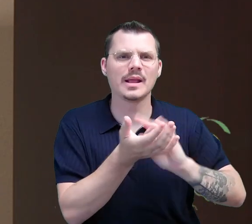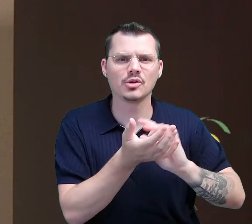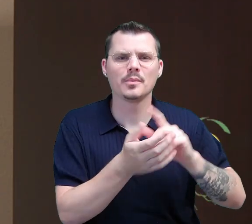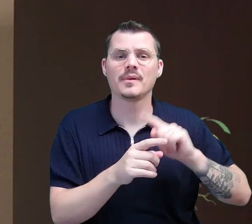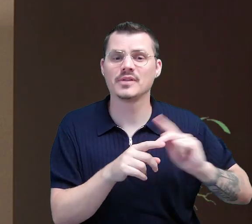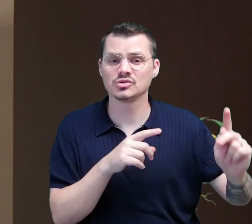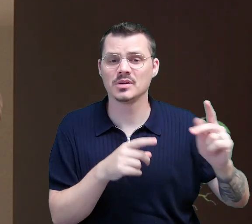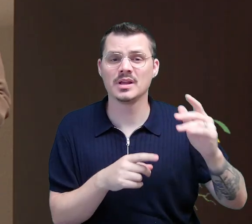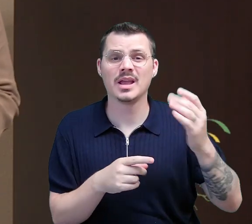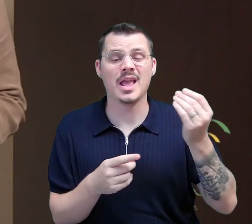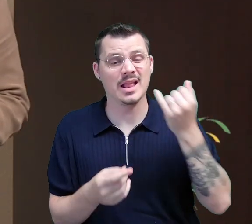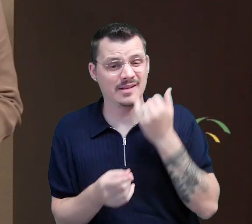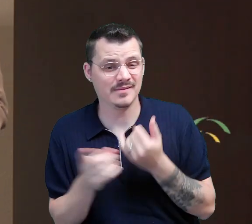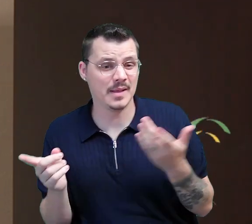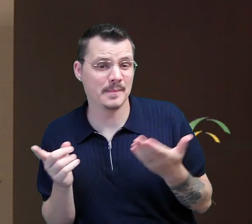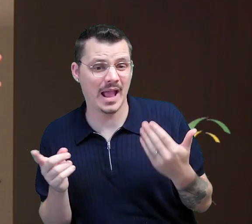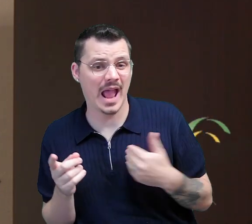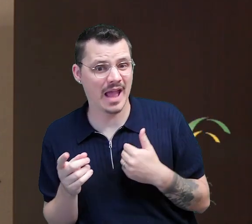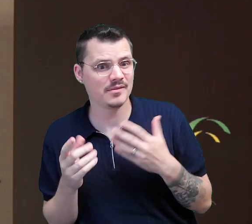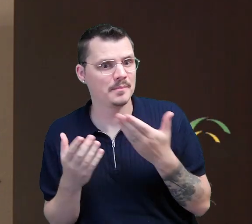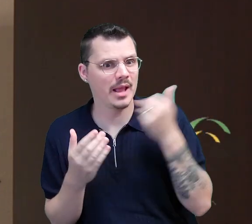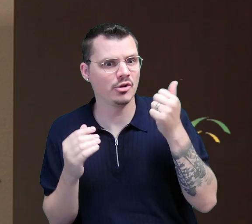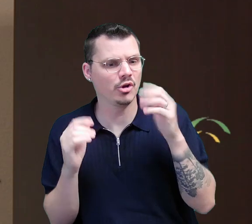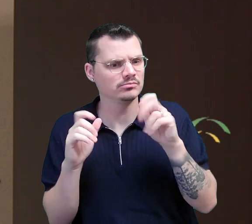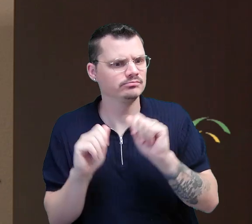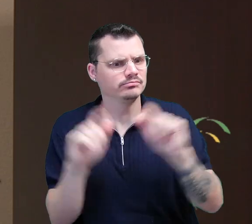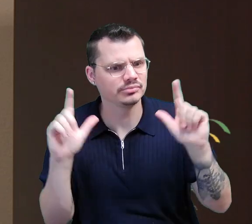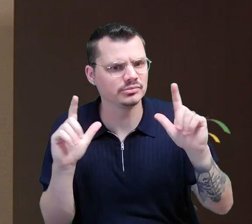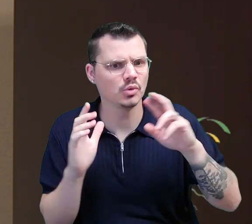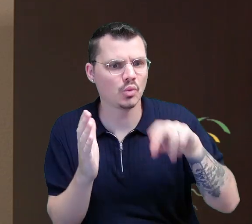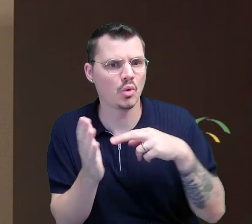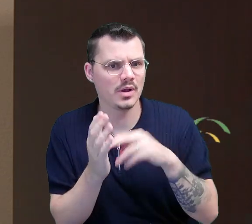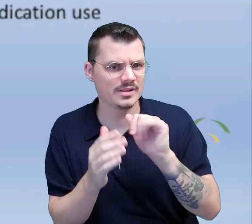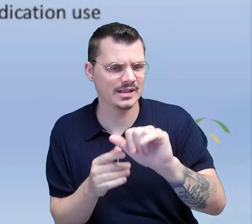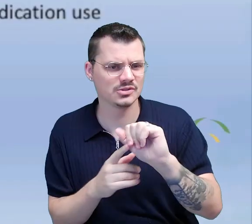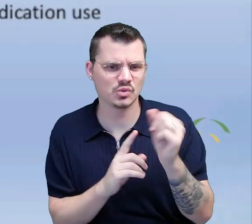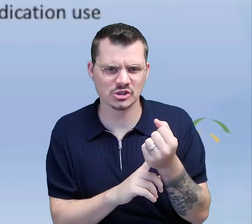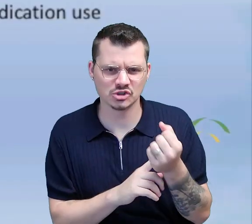In fact, they may have, if anything, a magnified role in that particular situation.